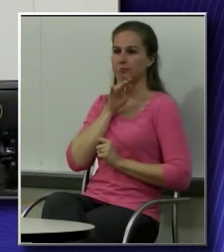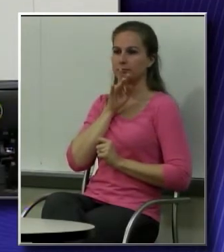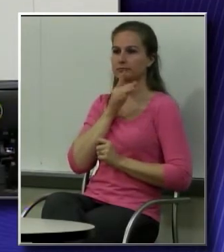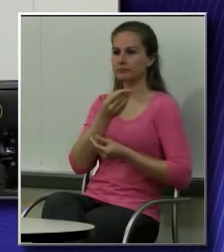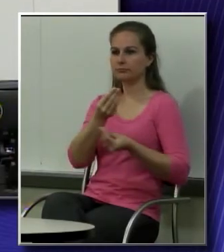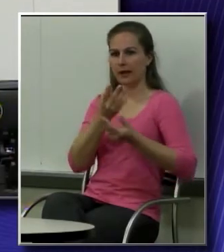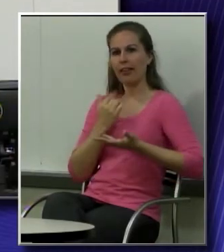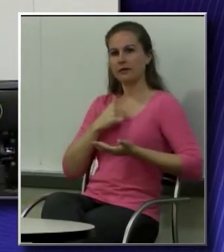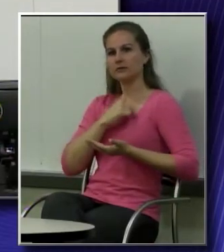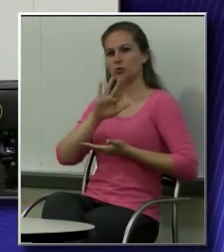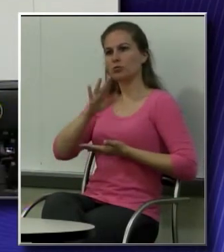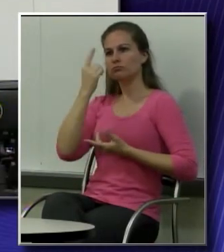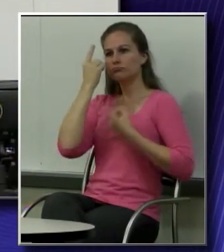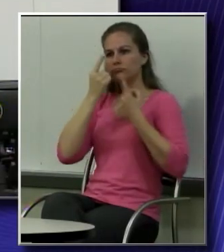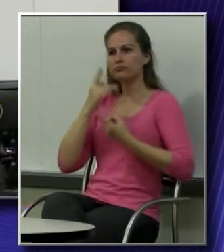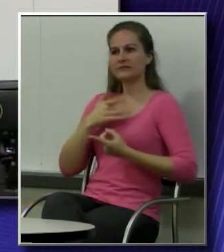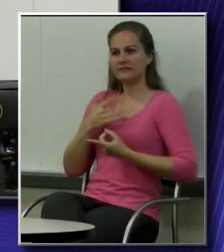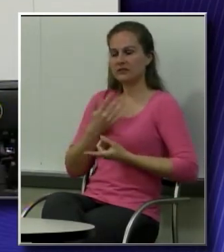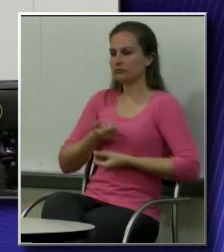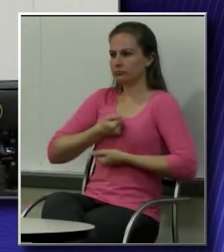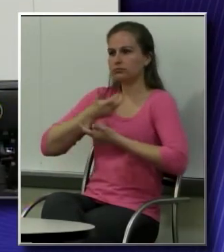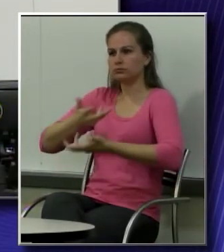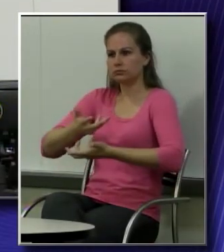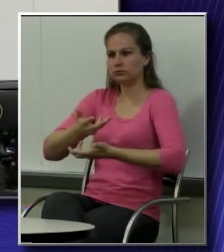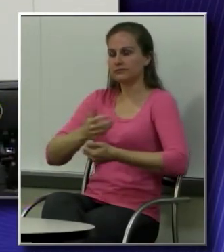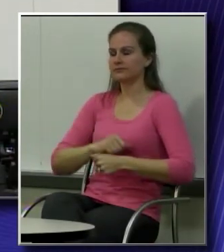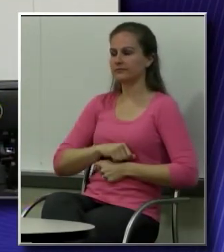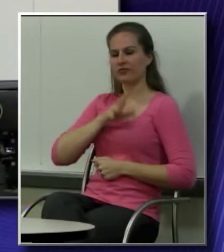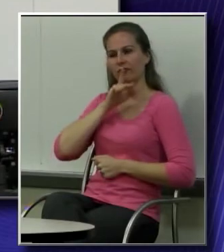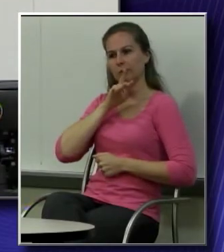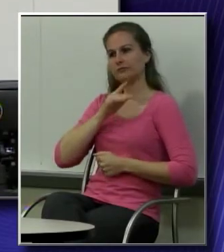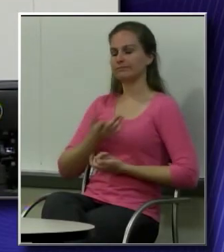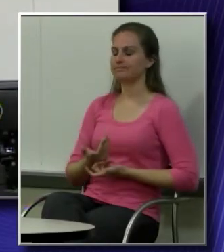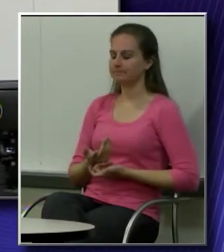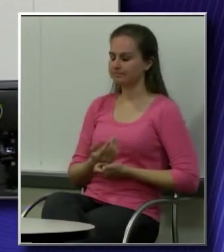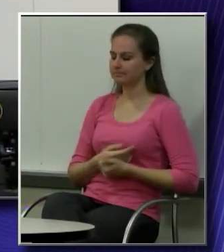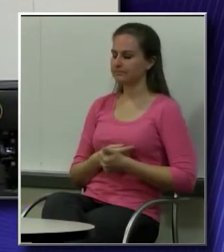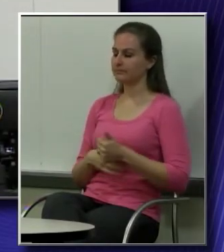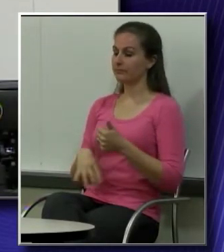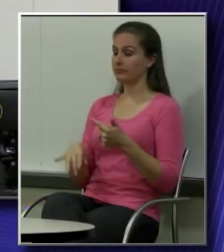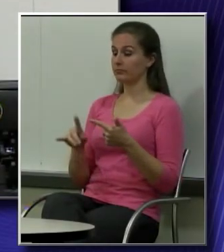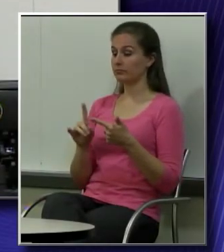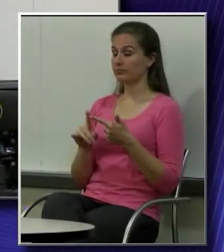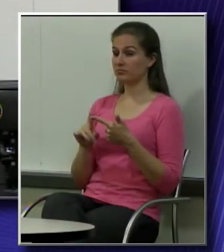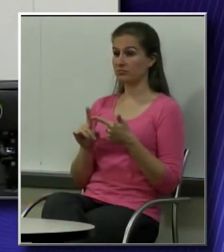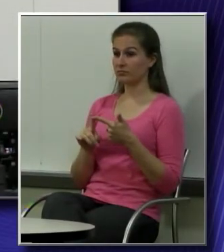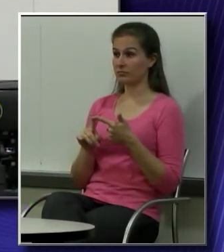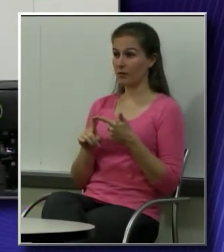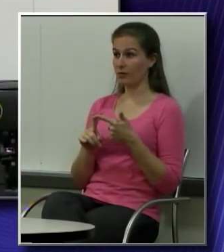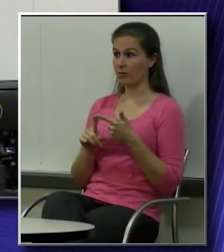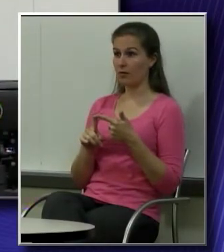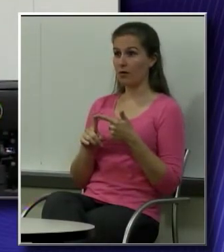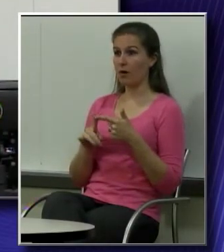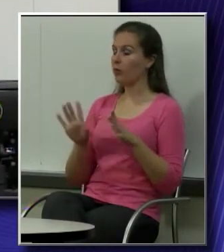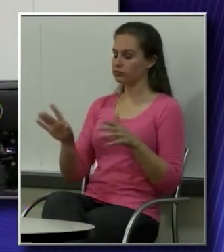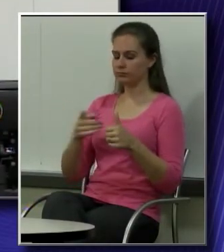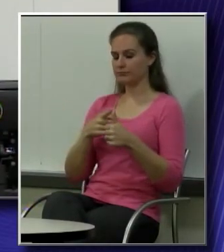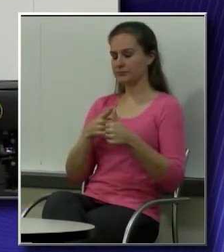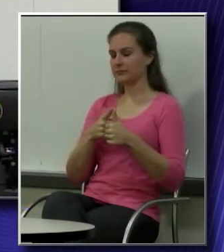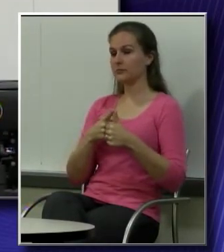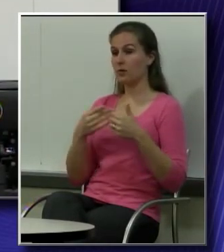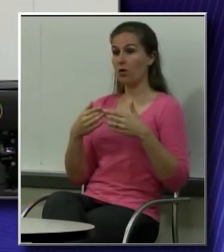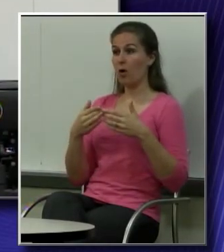we'll invite you to come to the microphones and provide verbal comments. The format for the open comments period is very